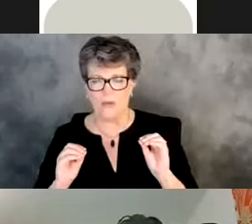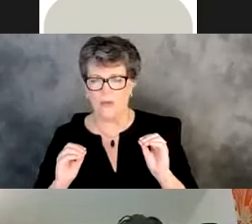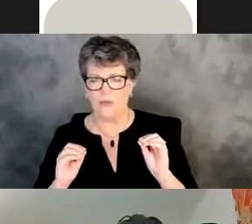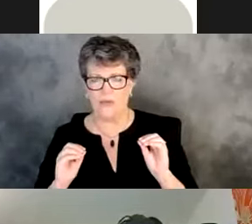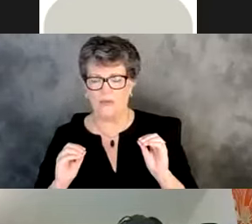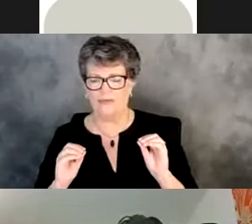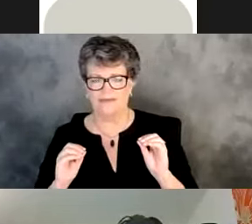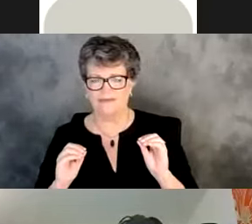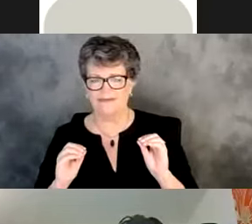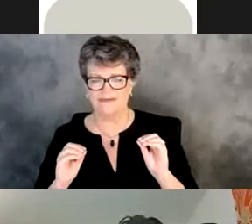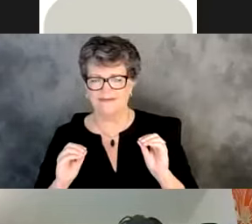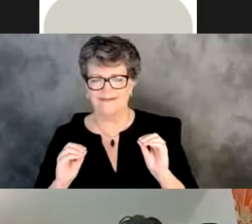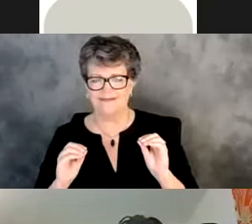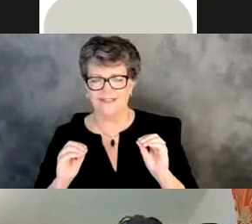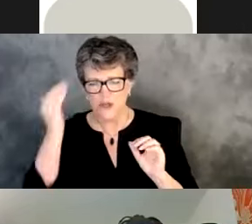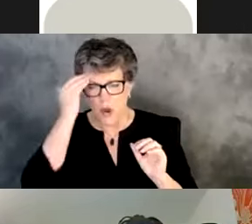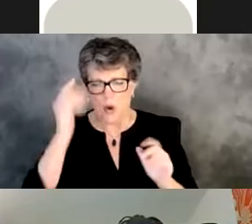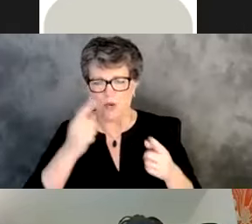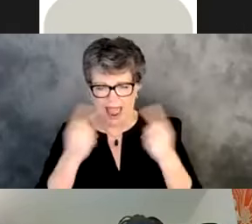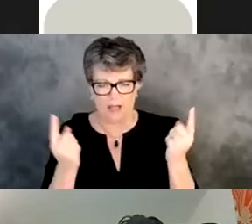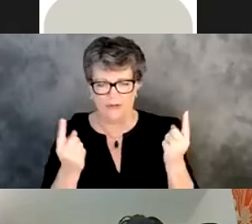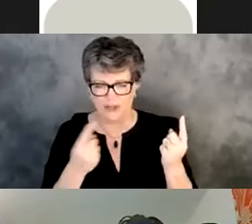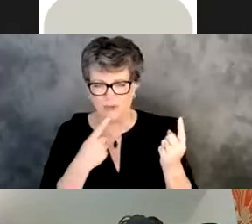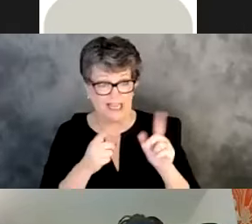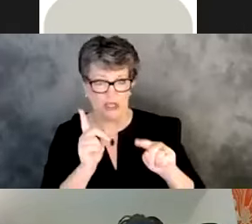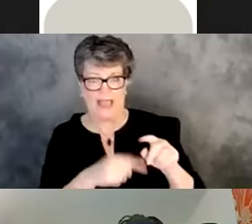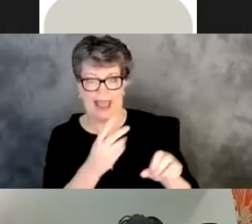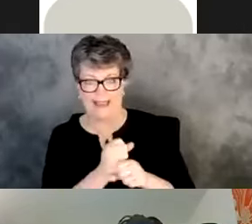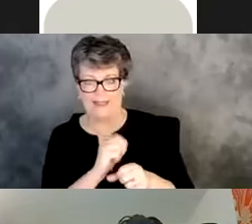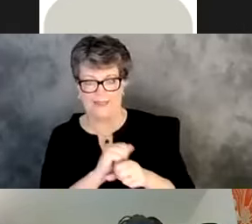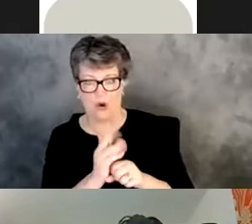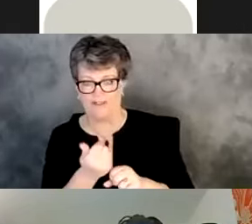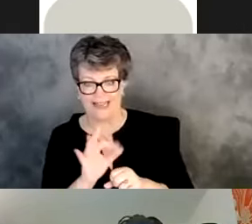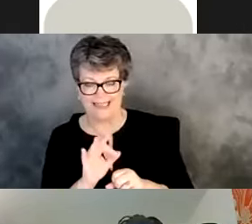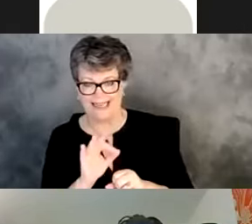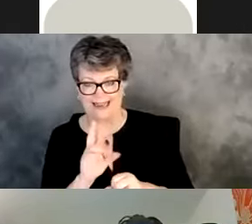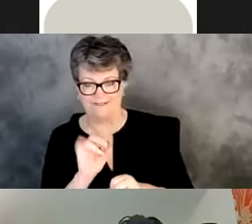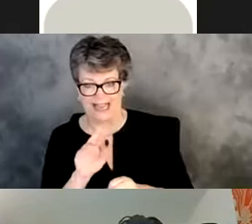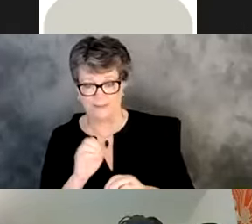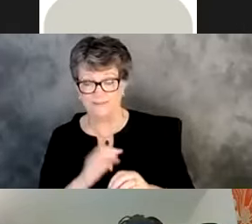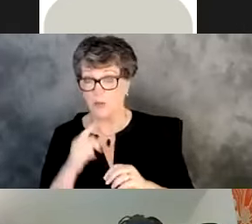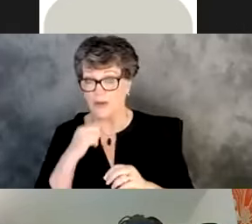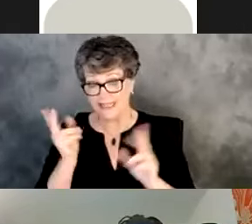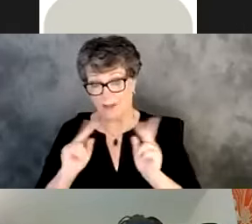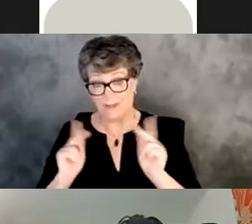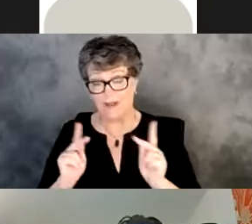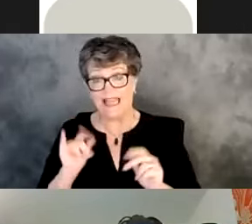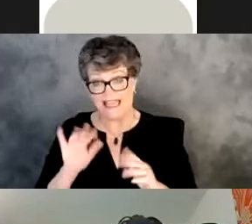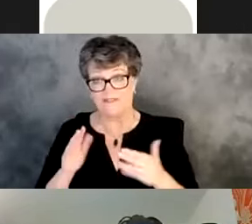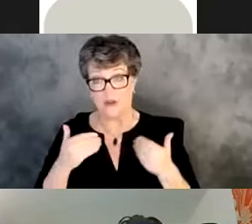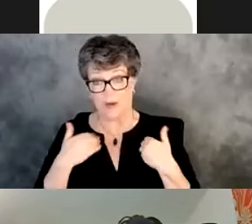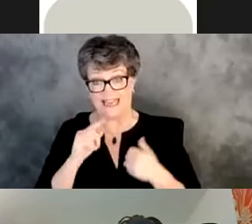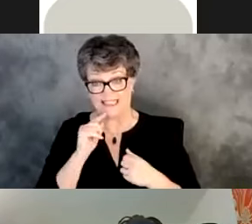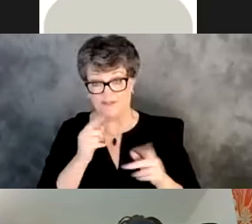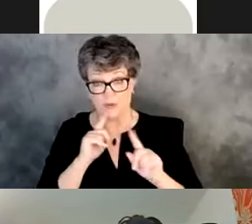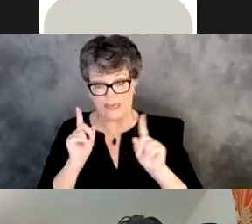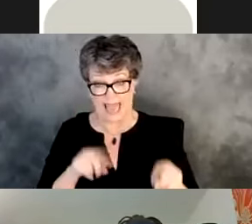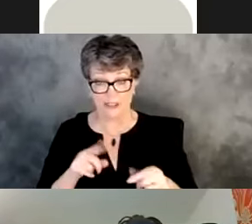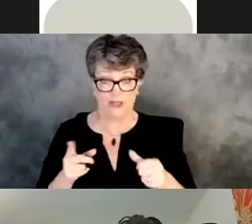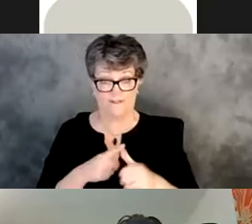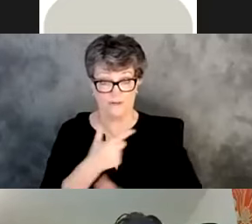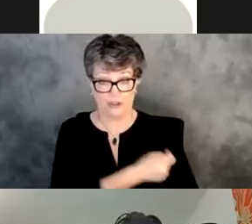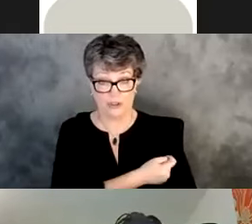have a known allergy to where we would say you can't get the COVID-19 vaccine. We do tell people that if they had a severe reaction to the first